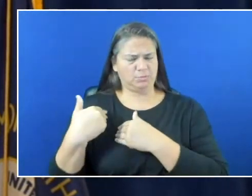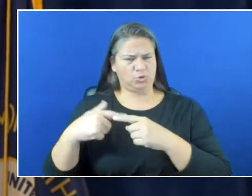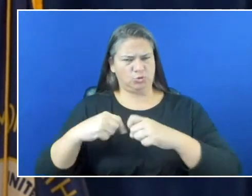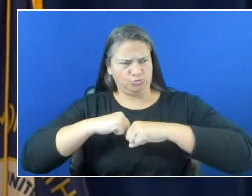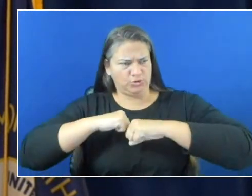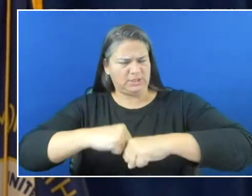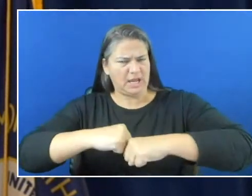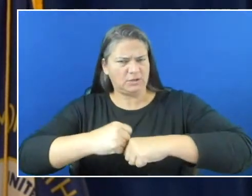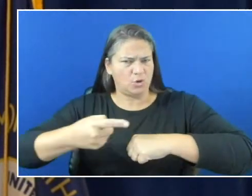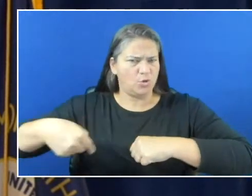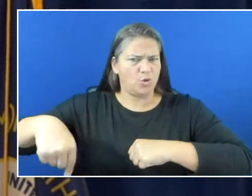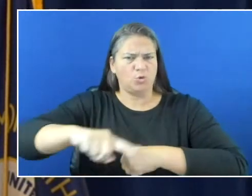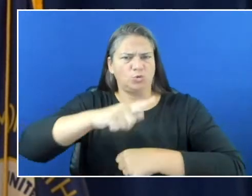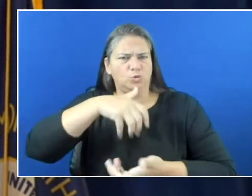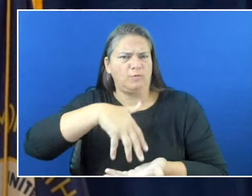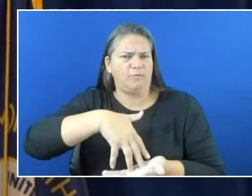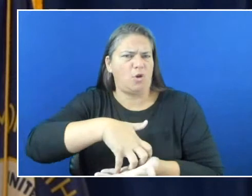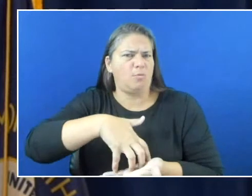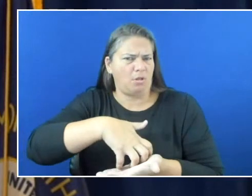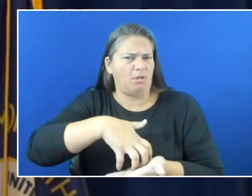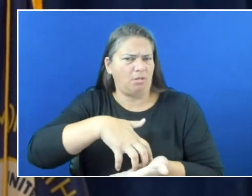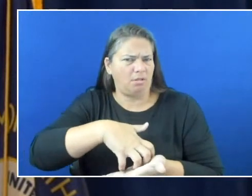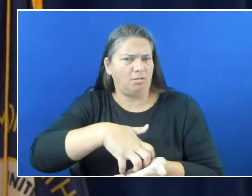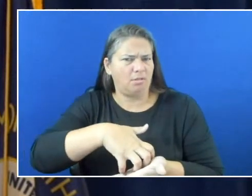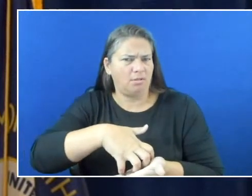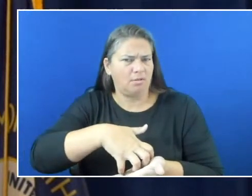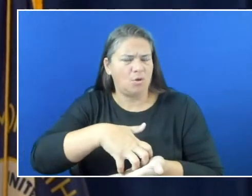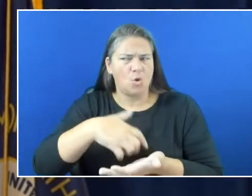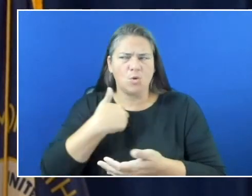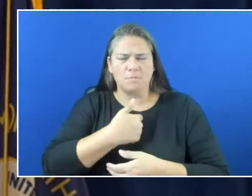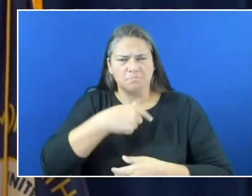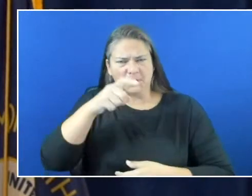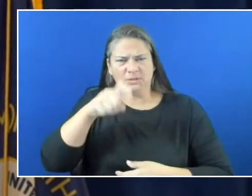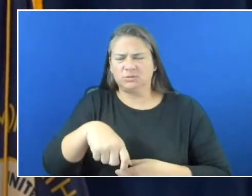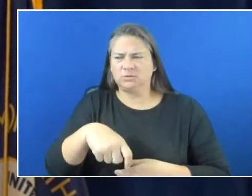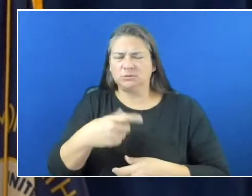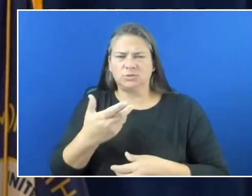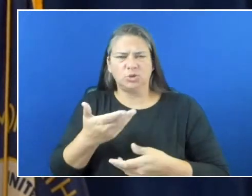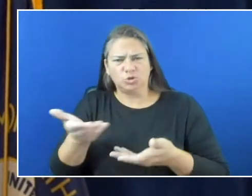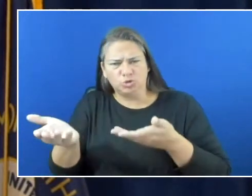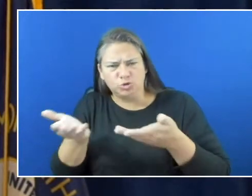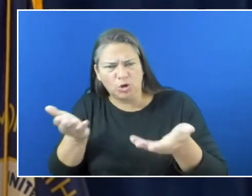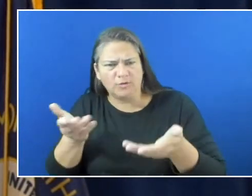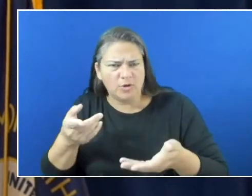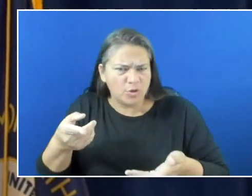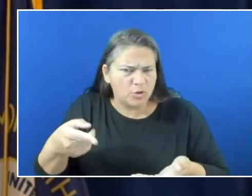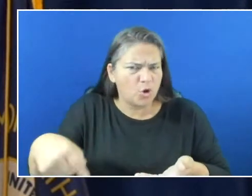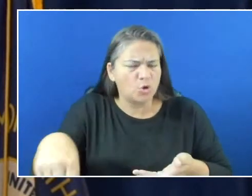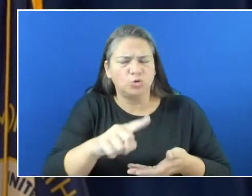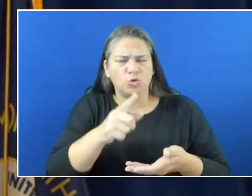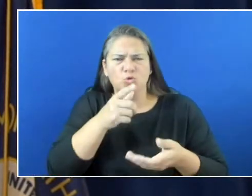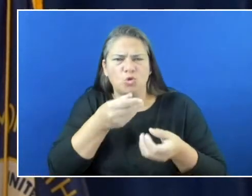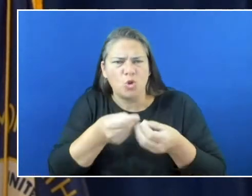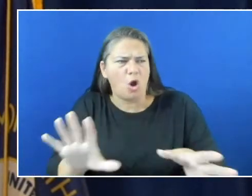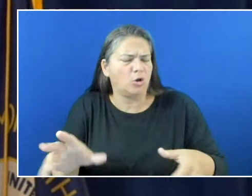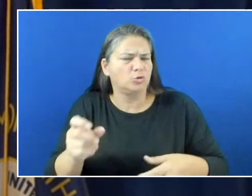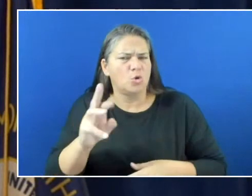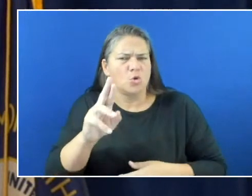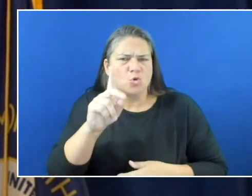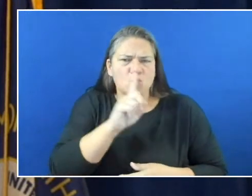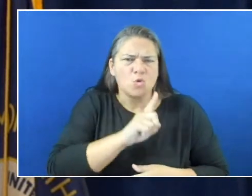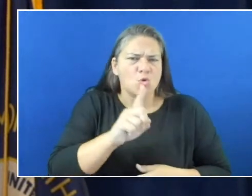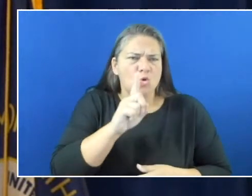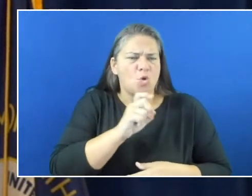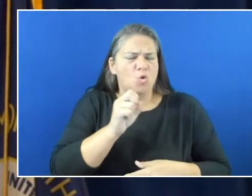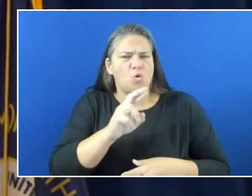vulnerable. We are called on to serve the lost, the lonely, and the left behind, and that is exactly who is subjected to